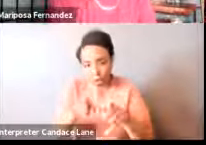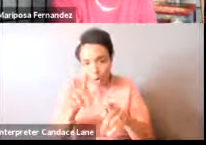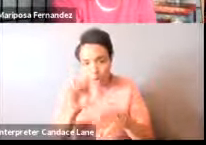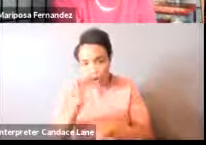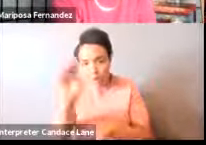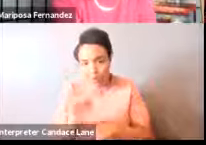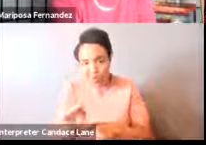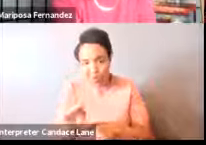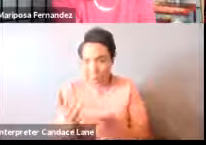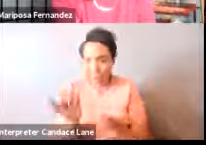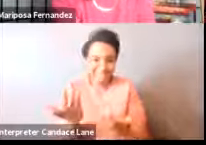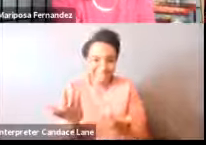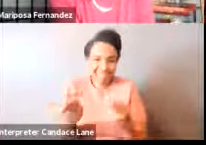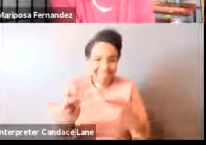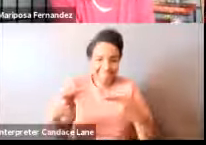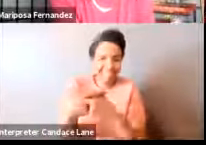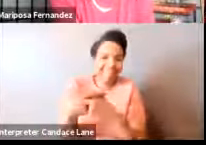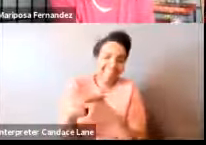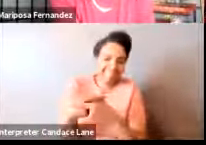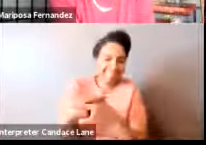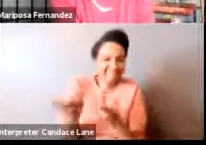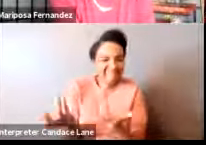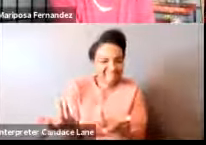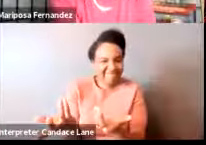Patricia that we're always in crisis, and